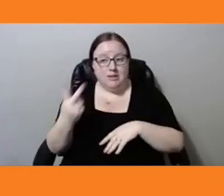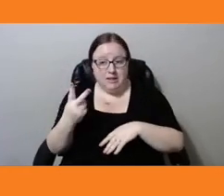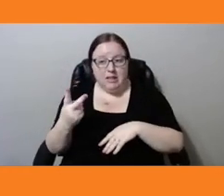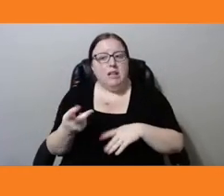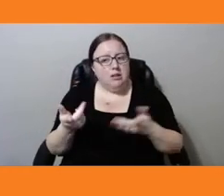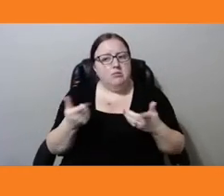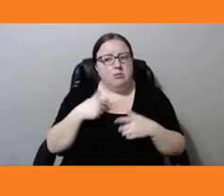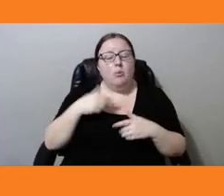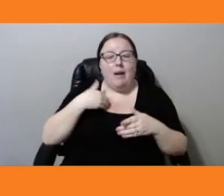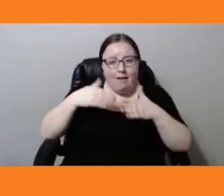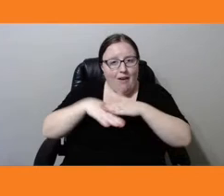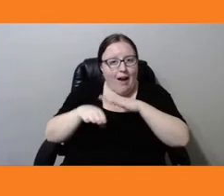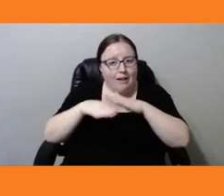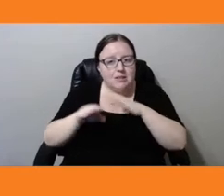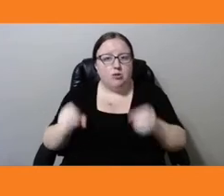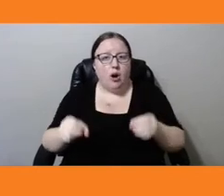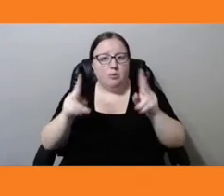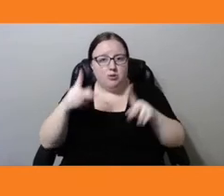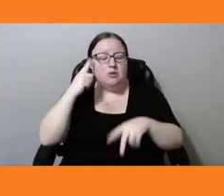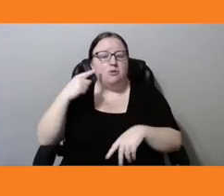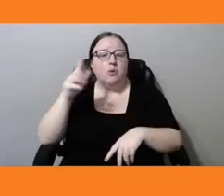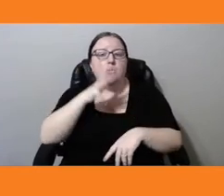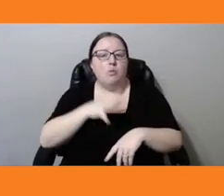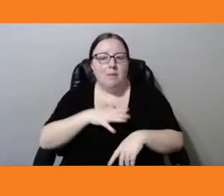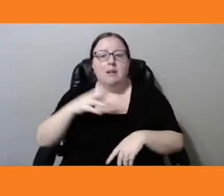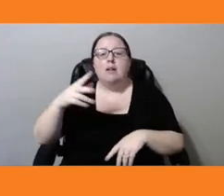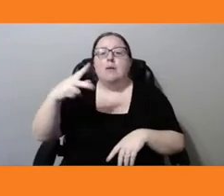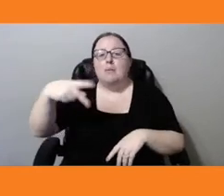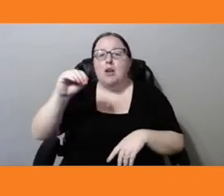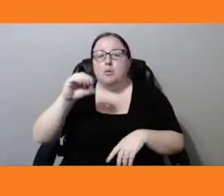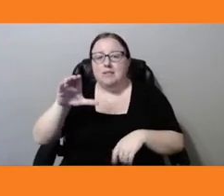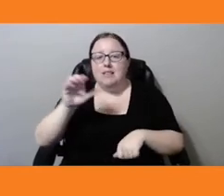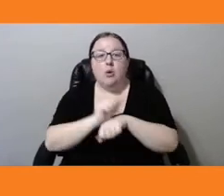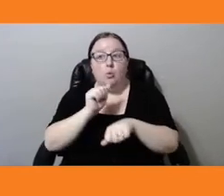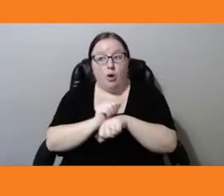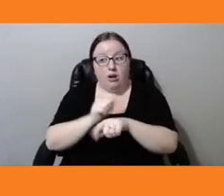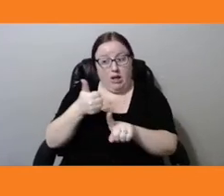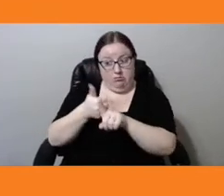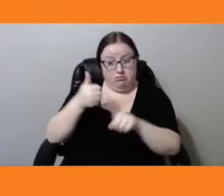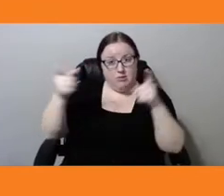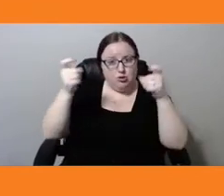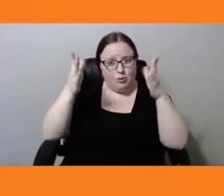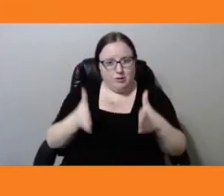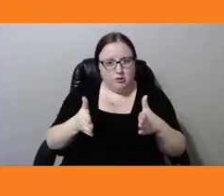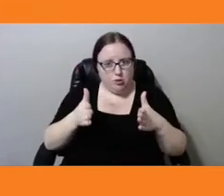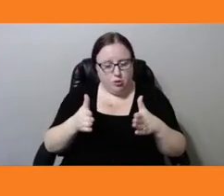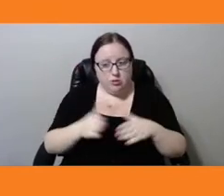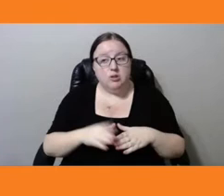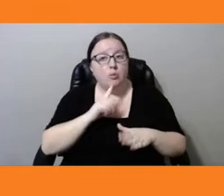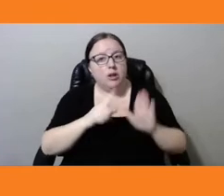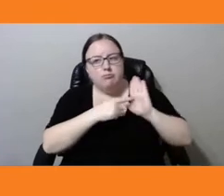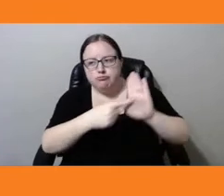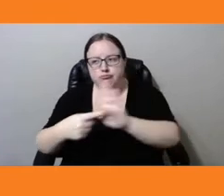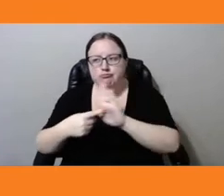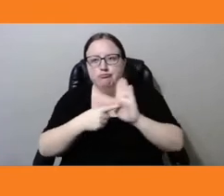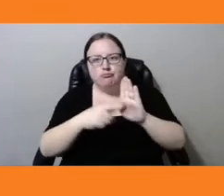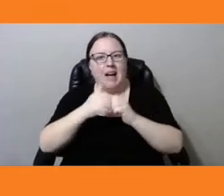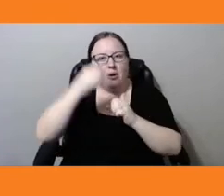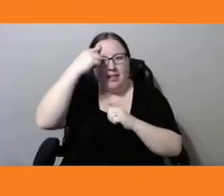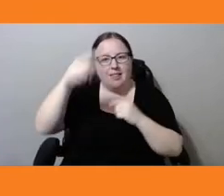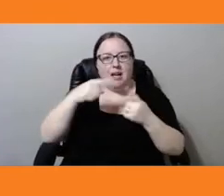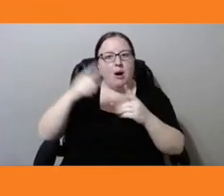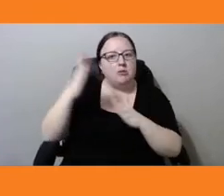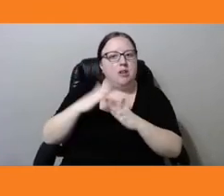places where there's access and opportunity for women and people of color working as directors, and that these can serve as models for how to think about top